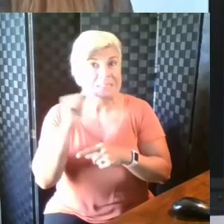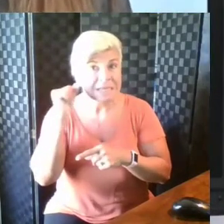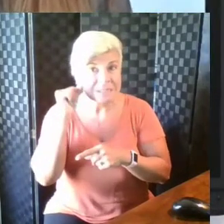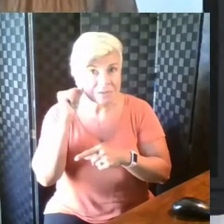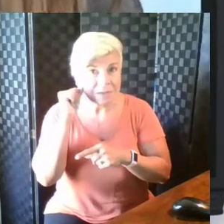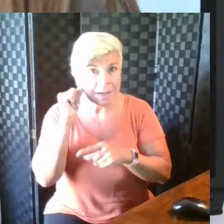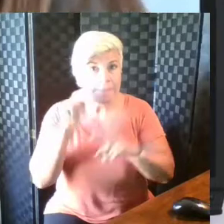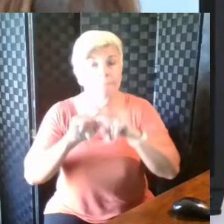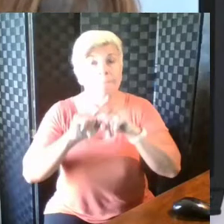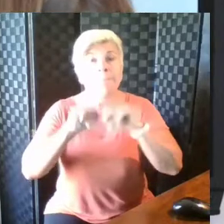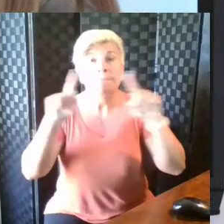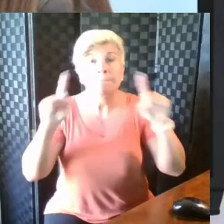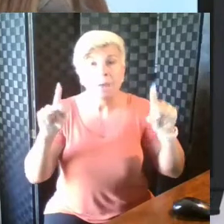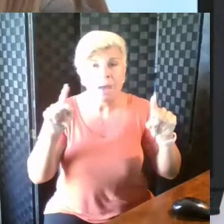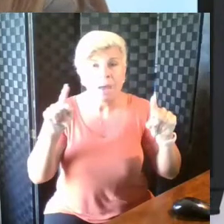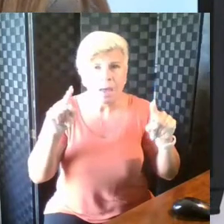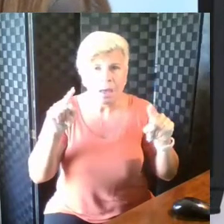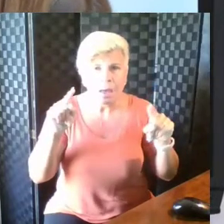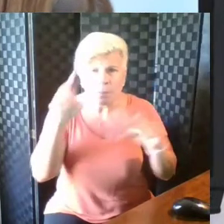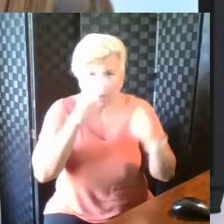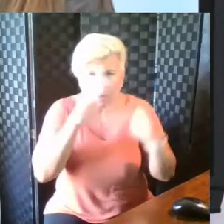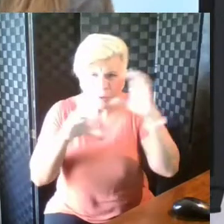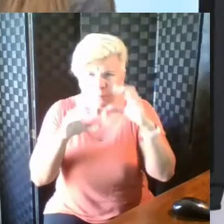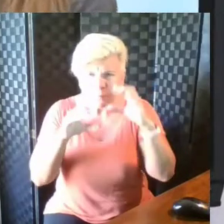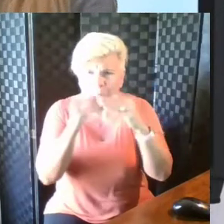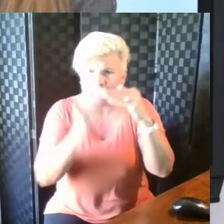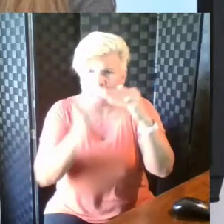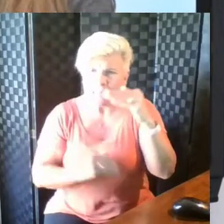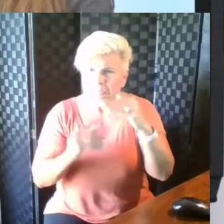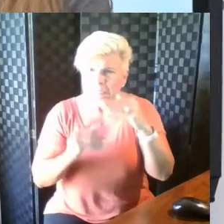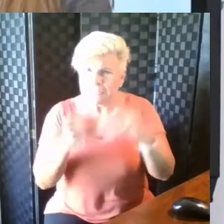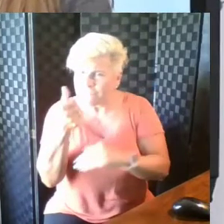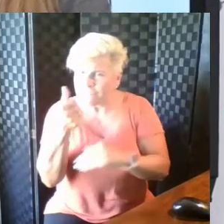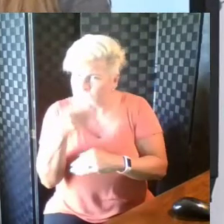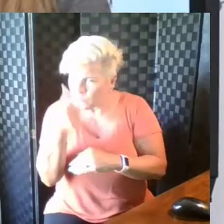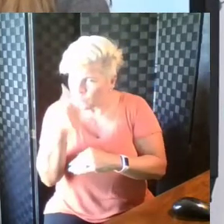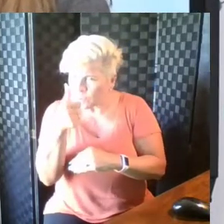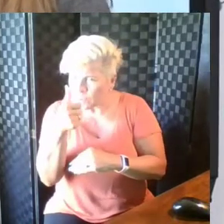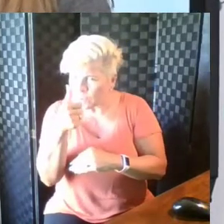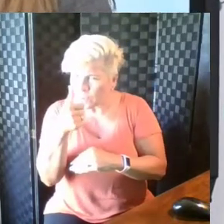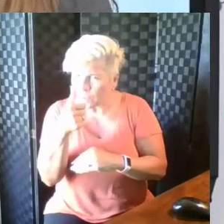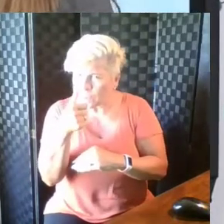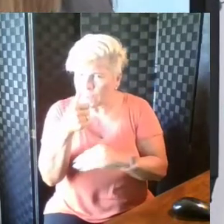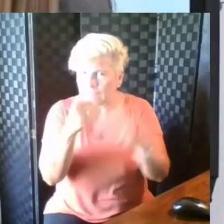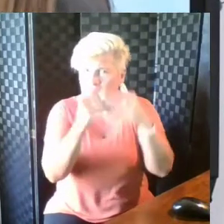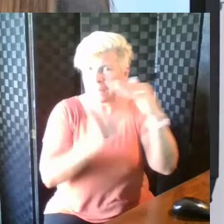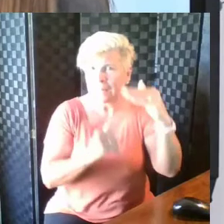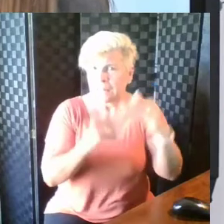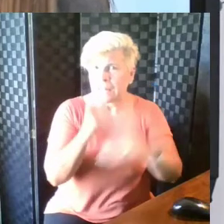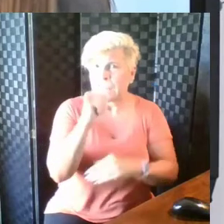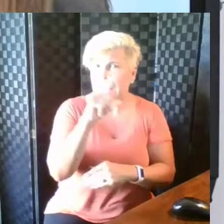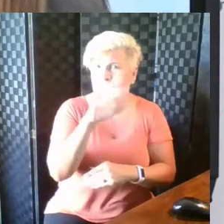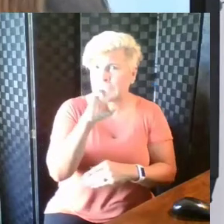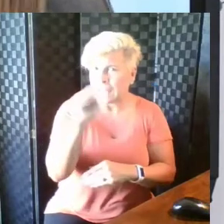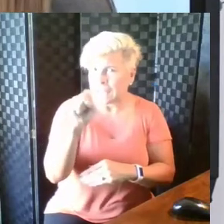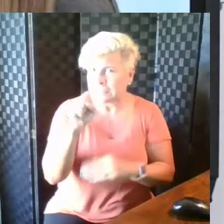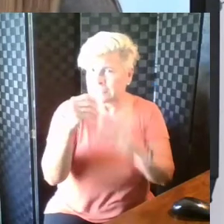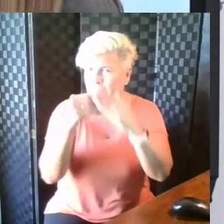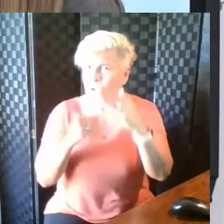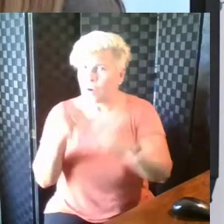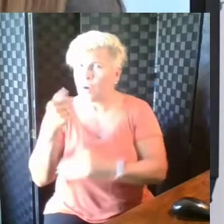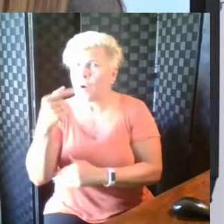yesterday, except we're going to be looking for the least amount, which is fewer or less, instead of greater. So let's do A